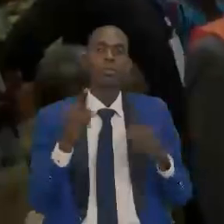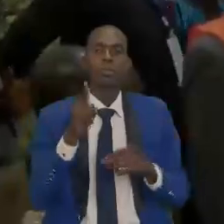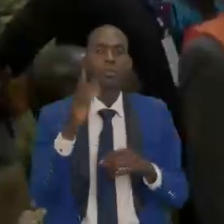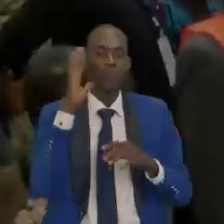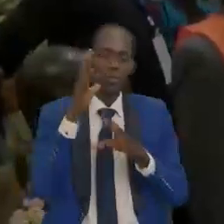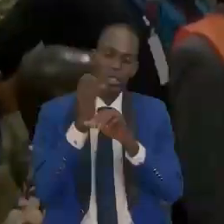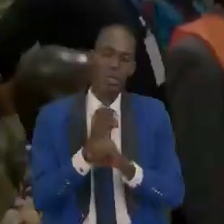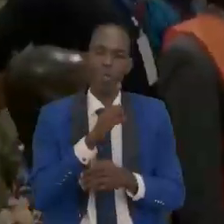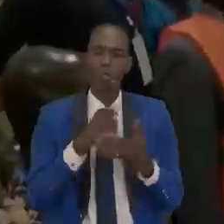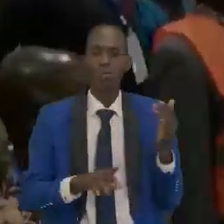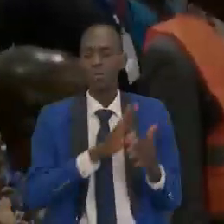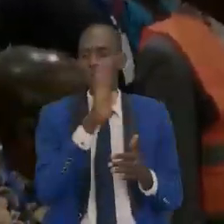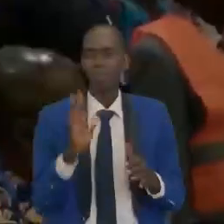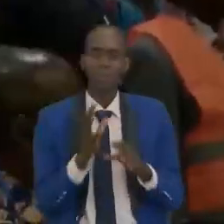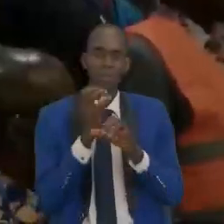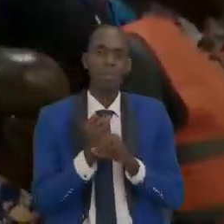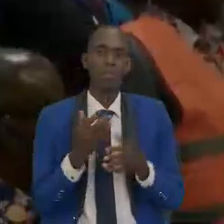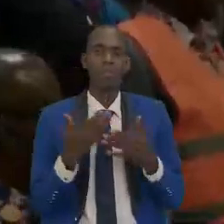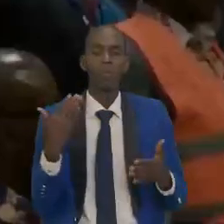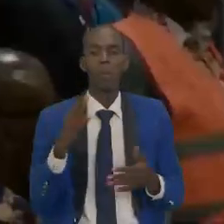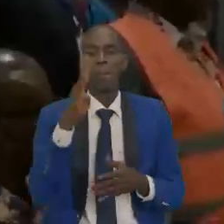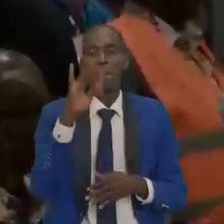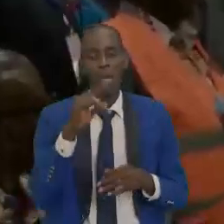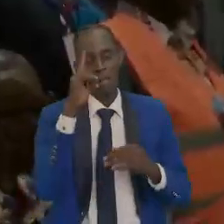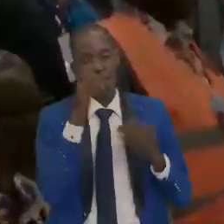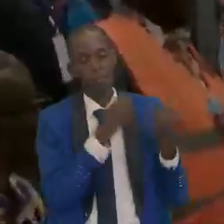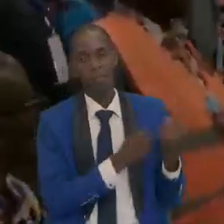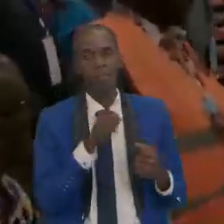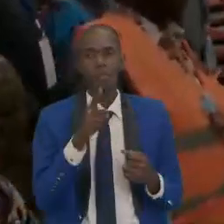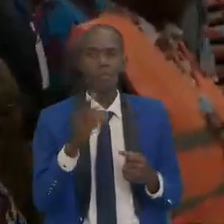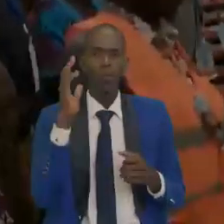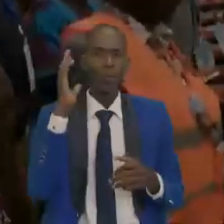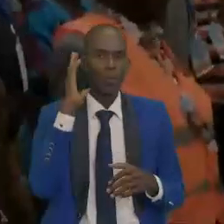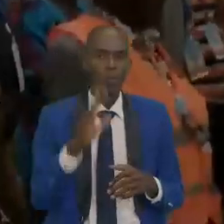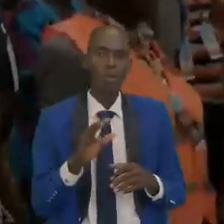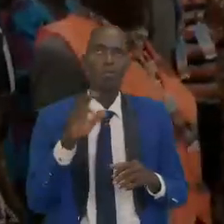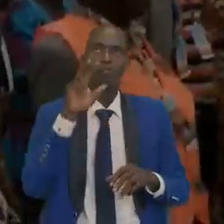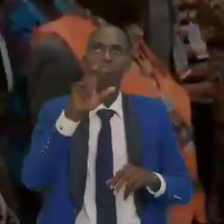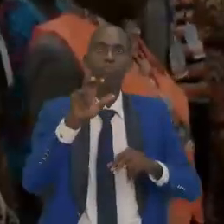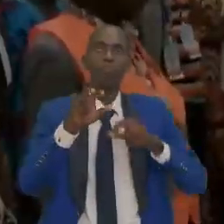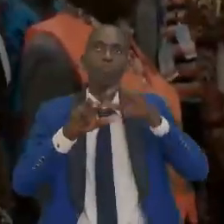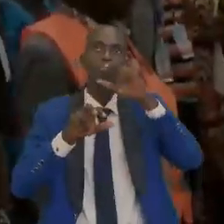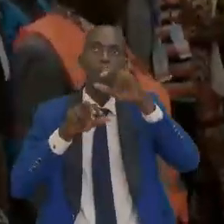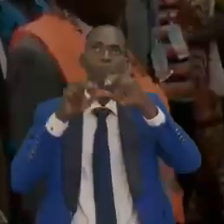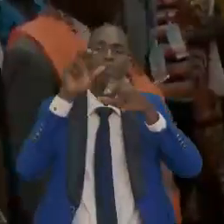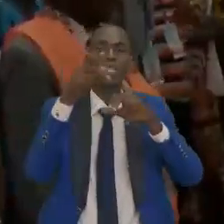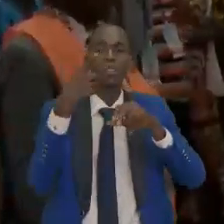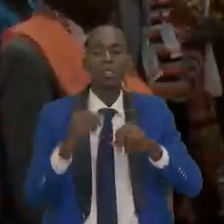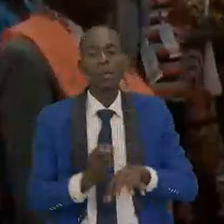achieved by faith you always climb the mountain you have never climbed